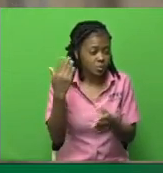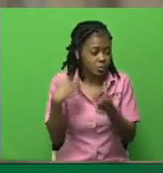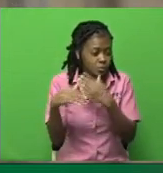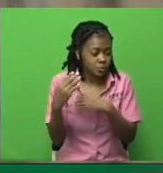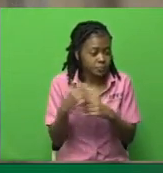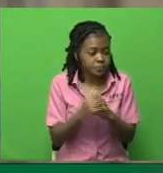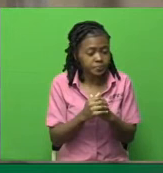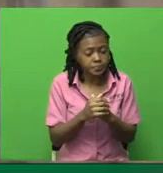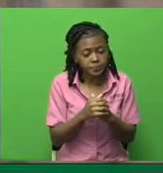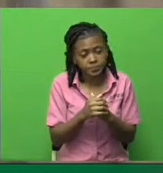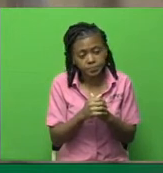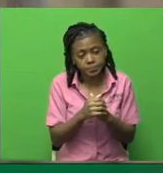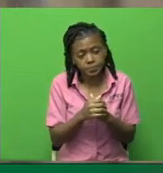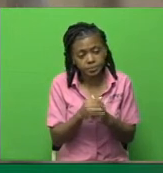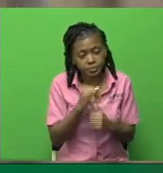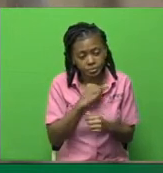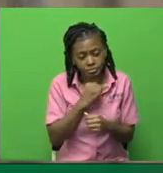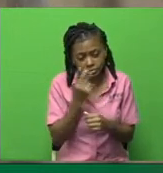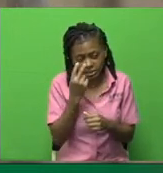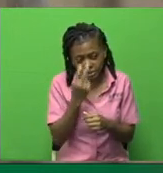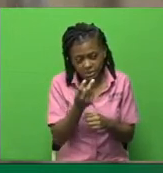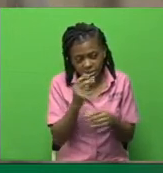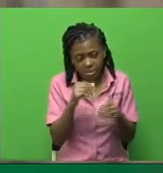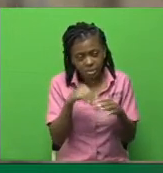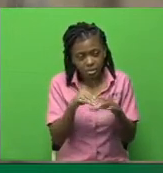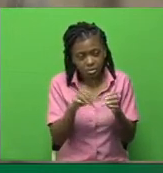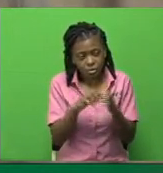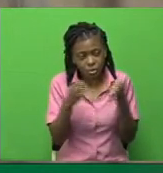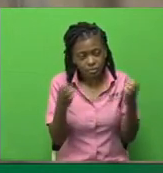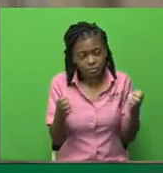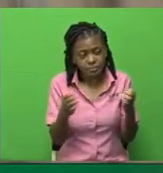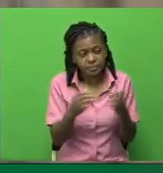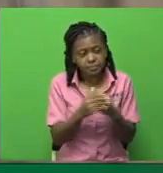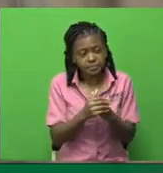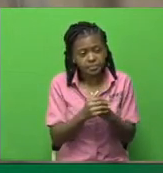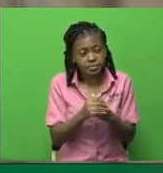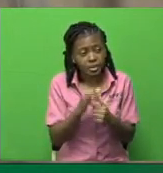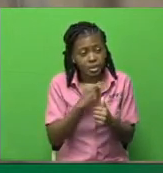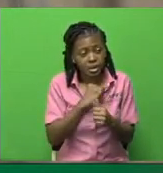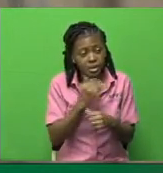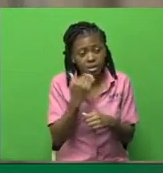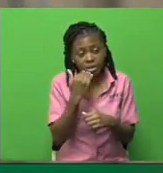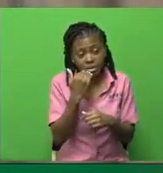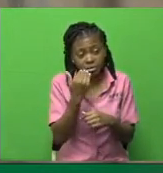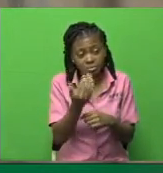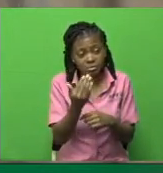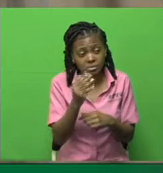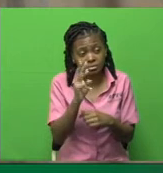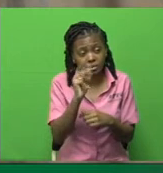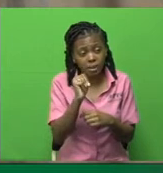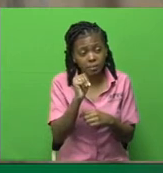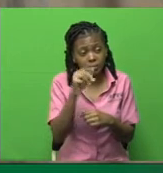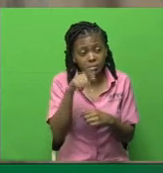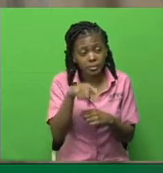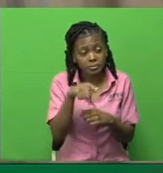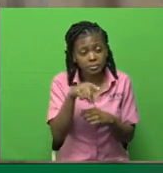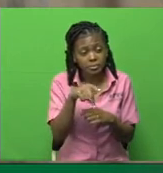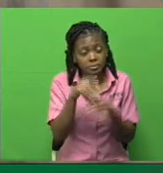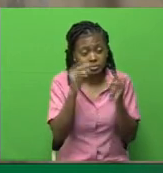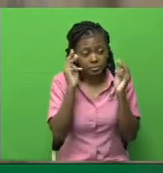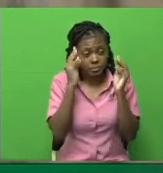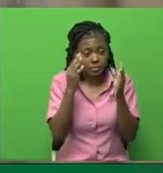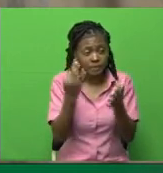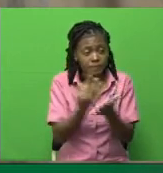has now awoken but I have been asking this of the member for Port of Spain North Saint Anne's West the Minister of Finance Diego Martin